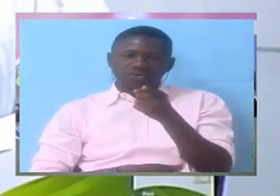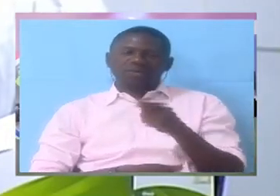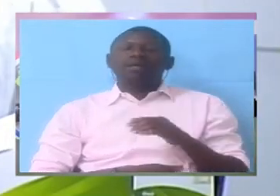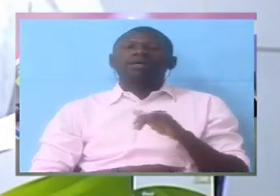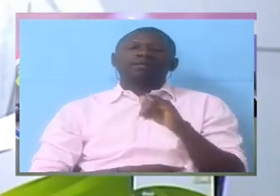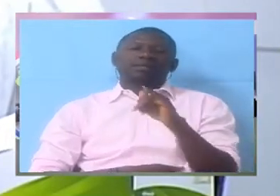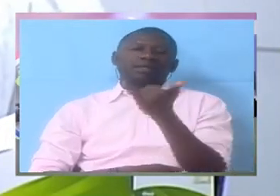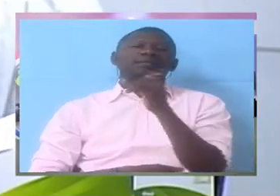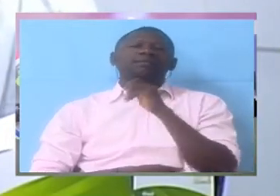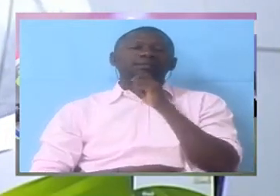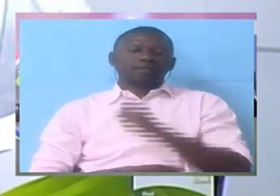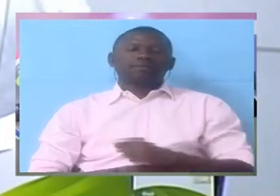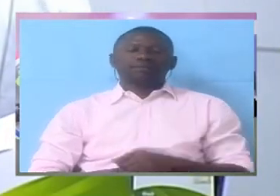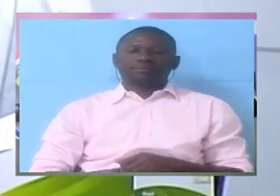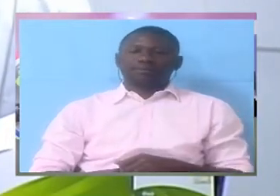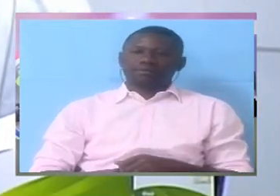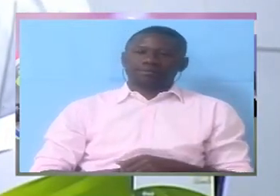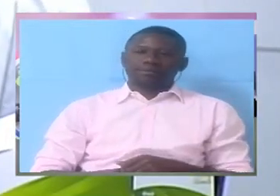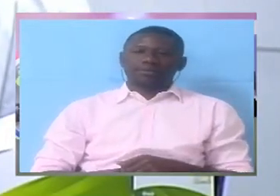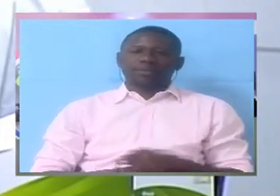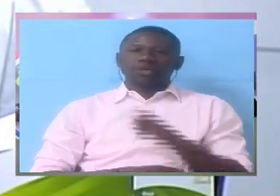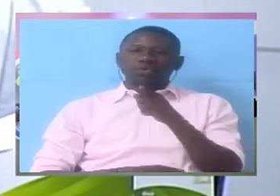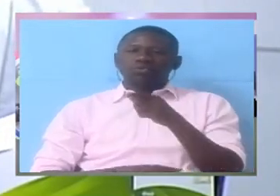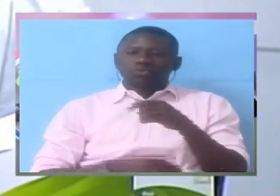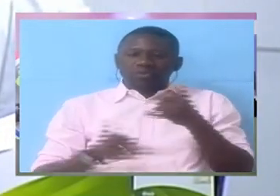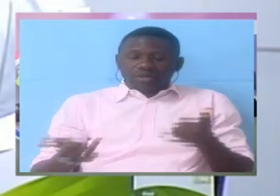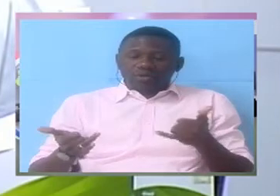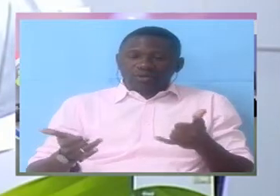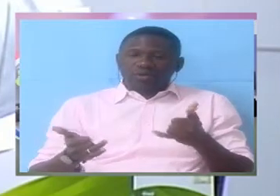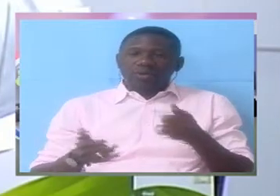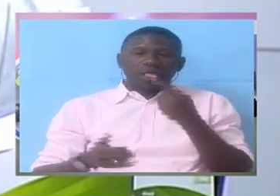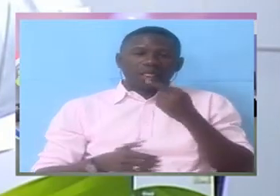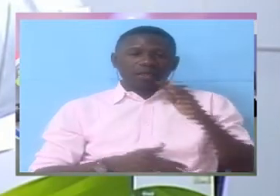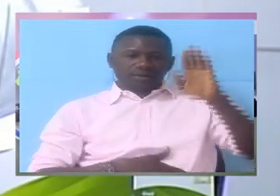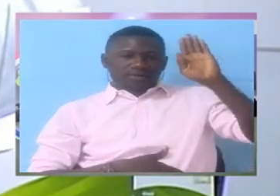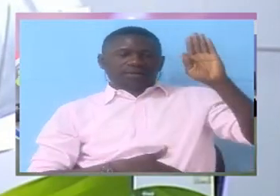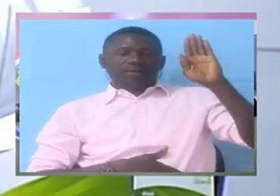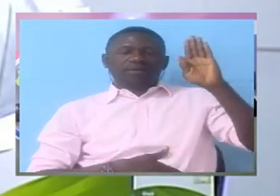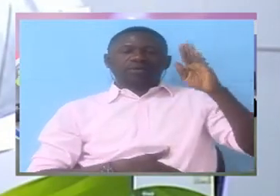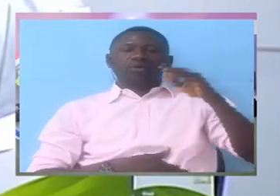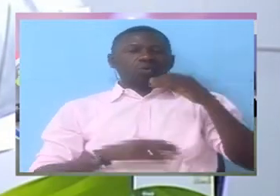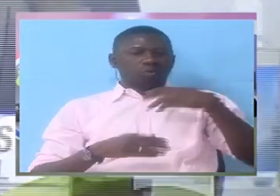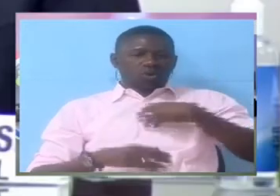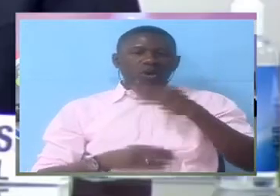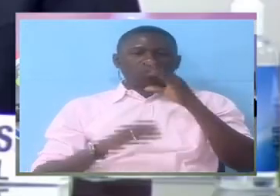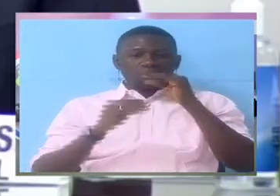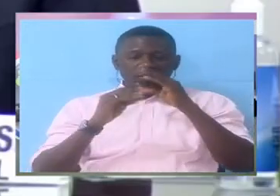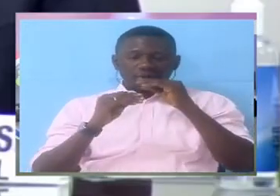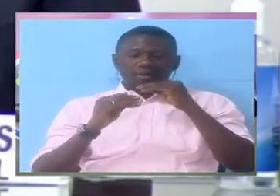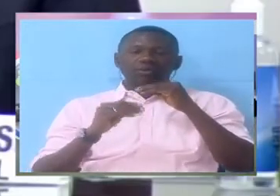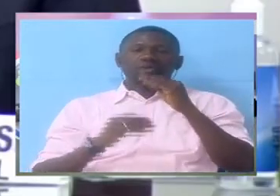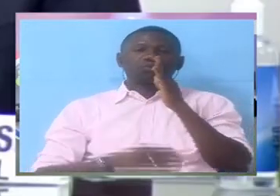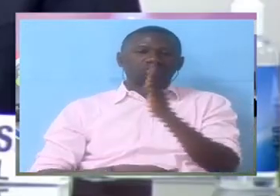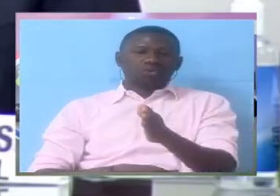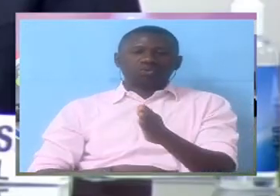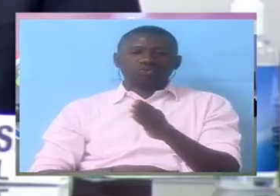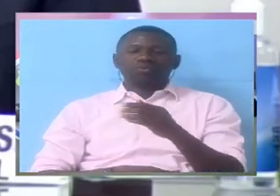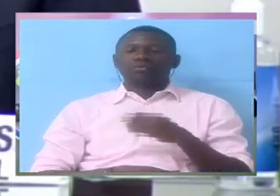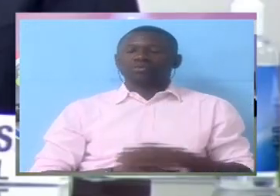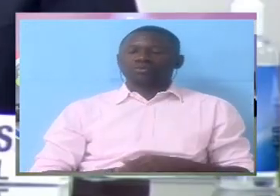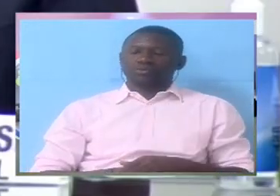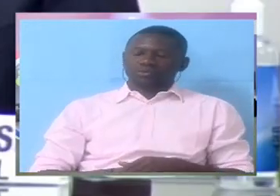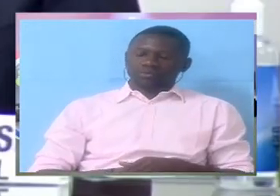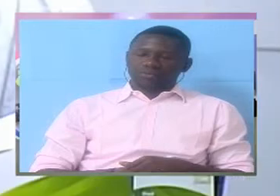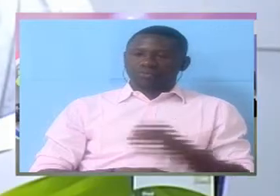Yes. Mr. Drammeh, you've just taken an oath. Yes, sir. To speak the truth. Yes, sir. Mr. Drammeh,